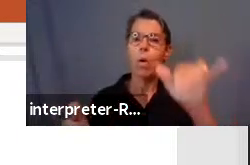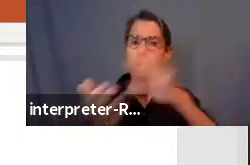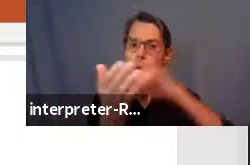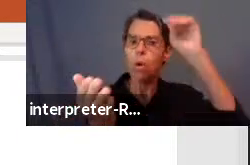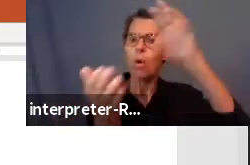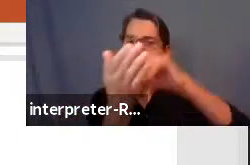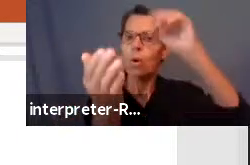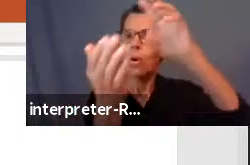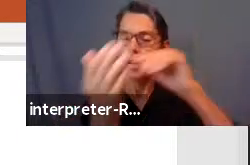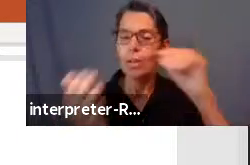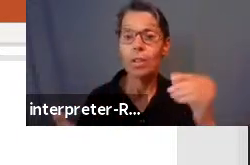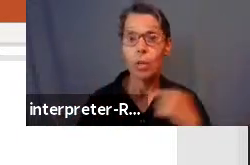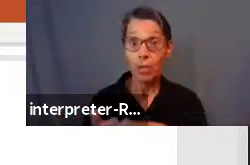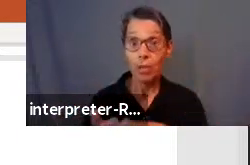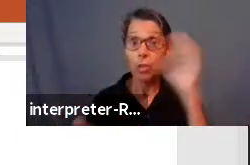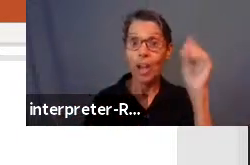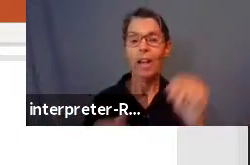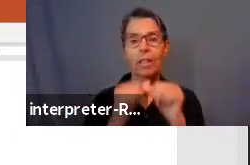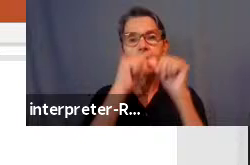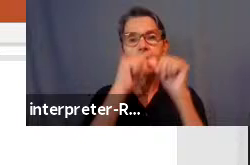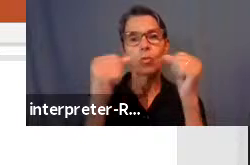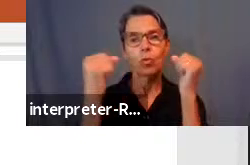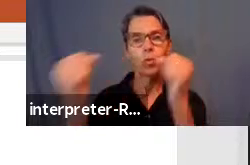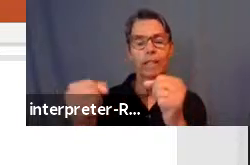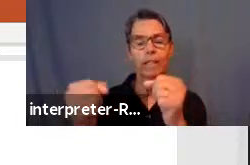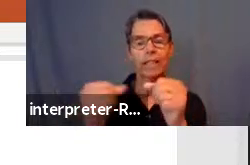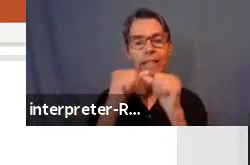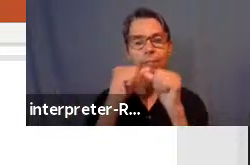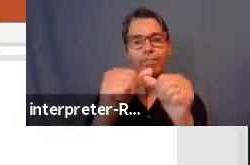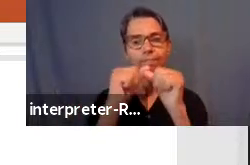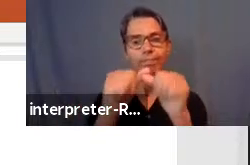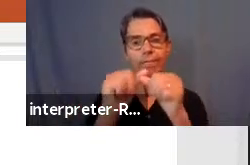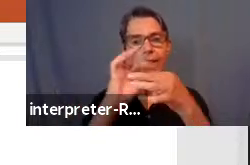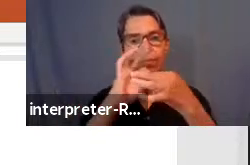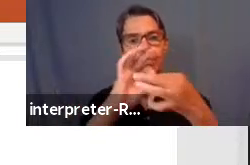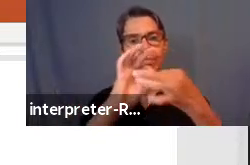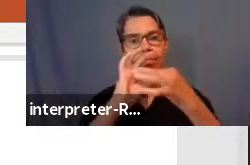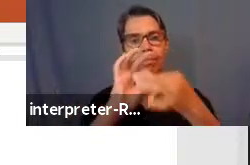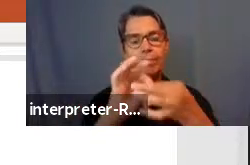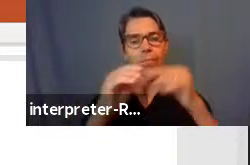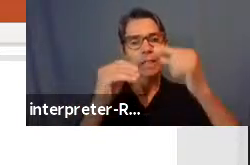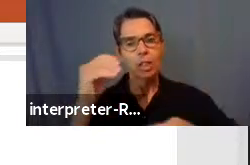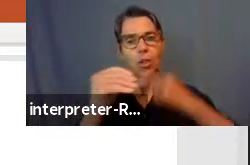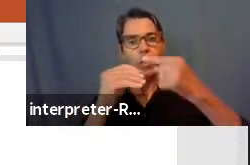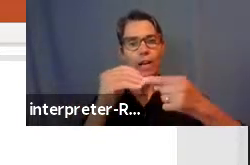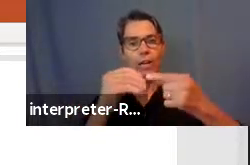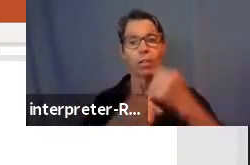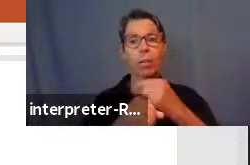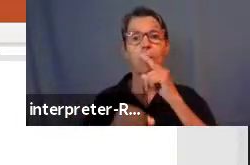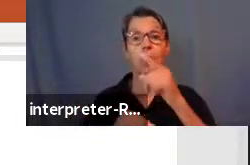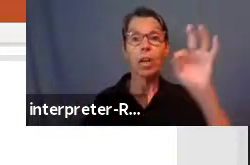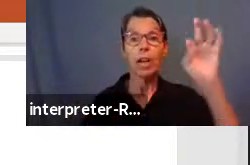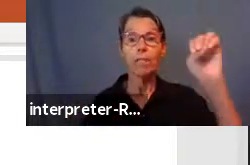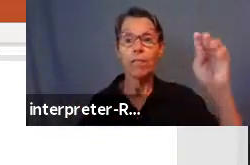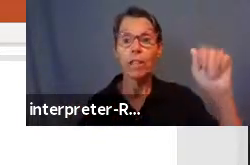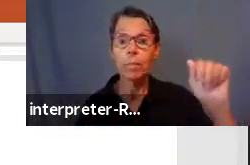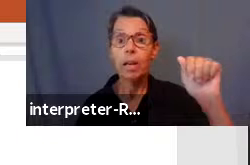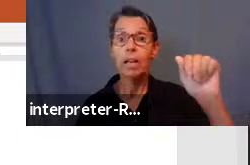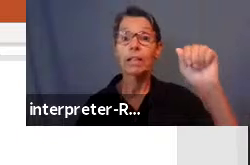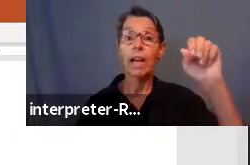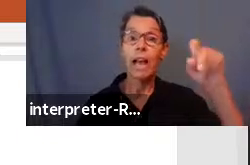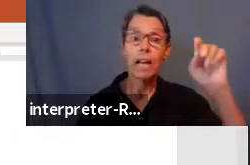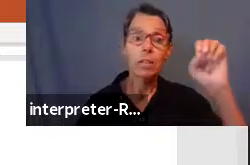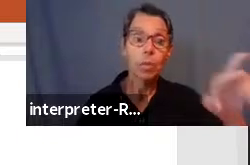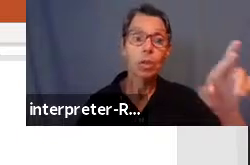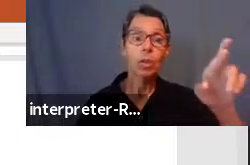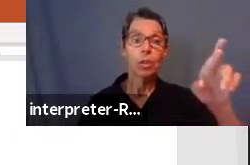to strengthen and have these partnerships year round to make sure that they're aware of these underserved populations and